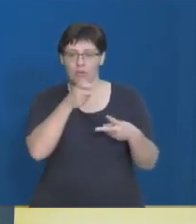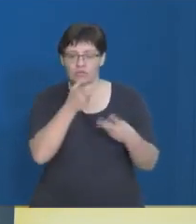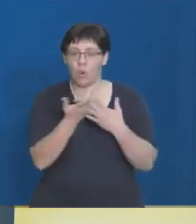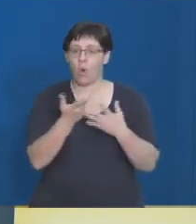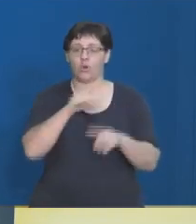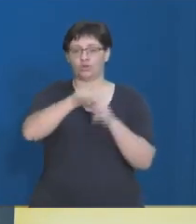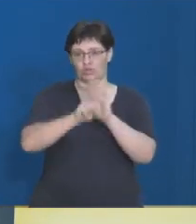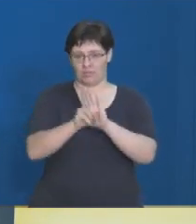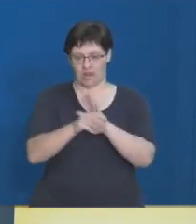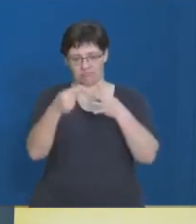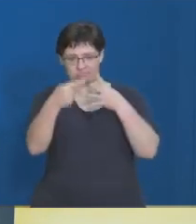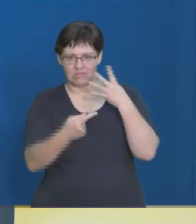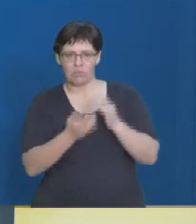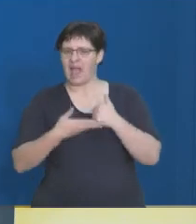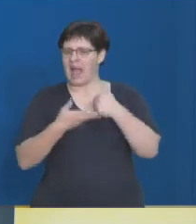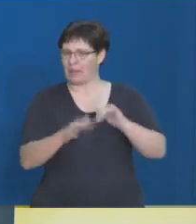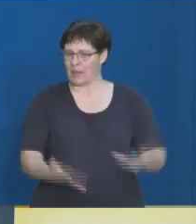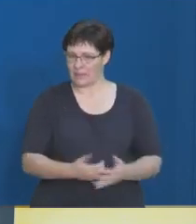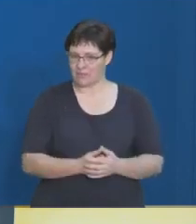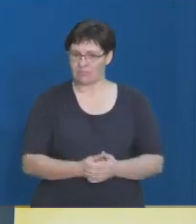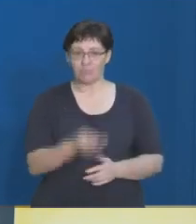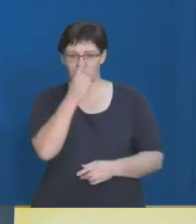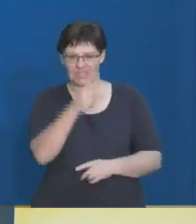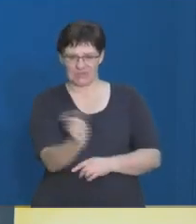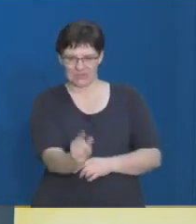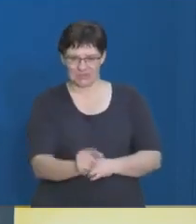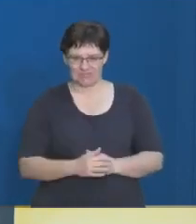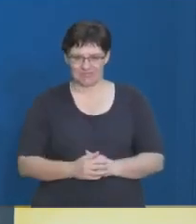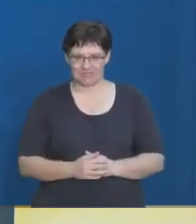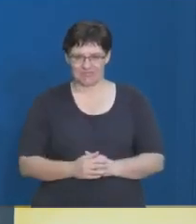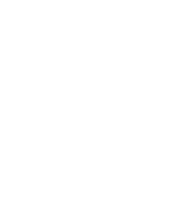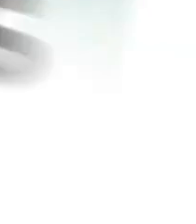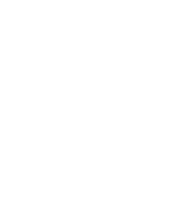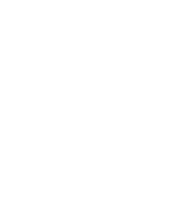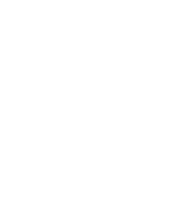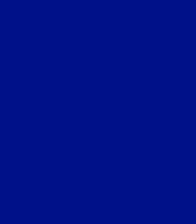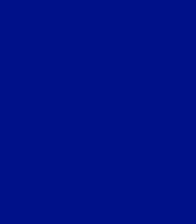platforms and let us know how we can help you guys. We'll see you straight after the break.